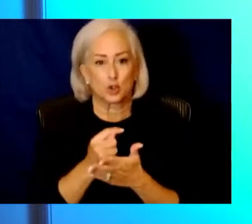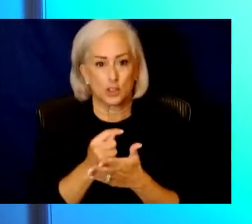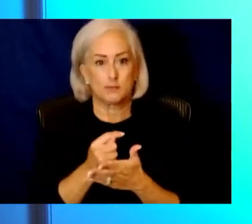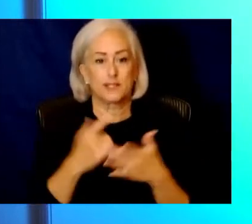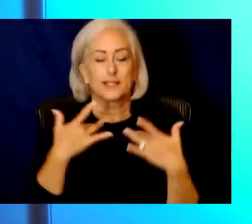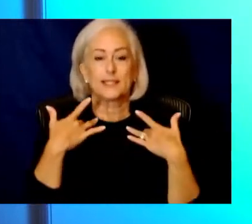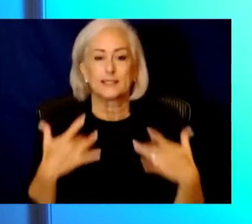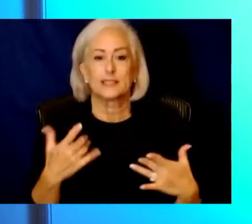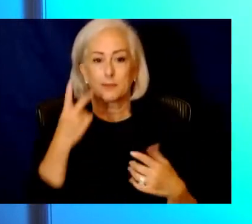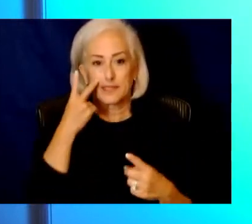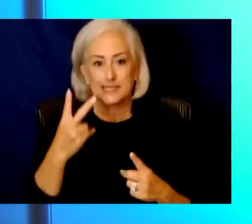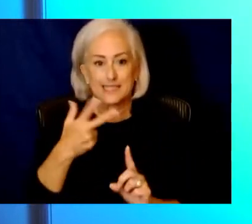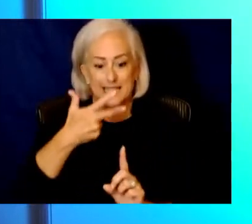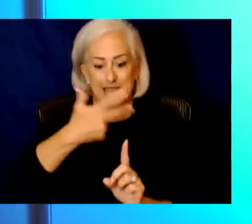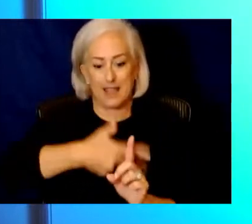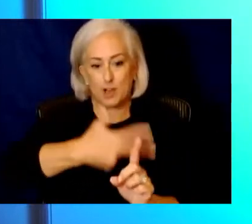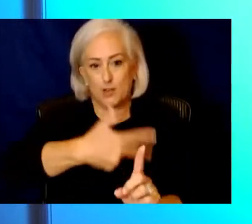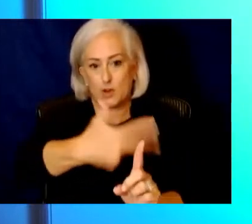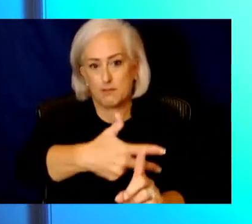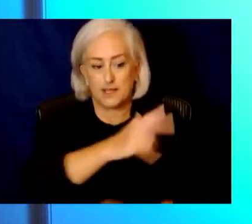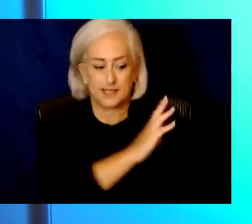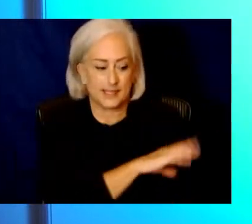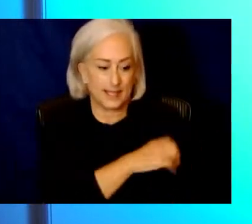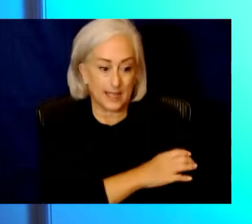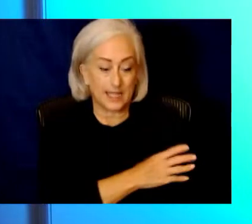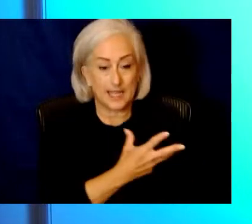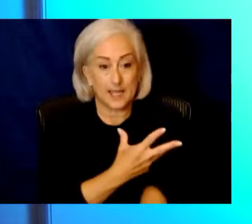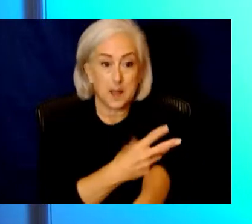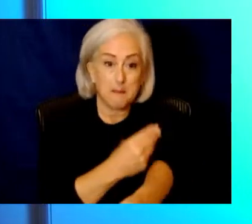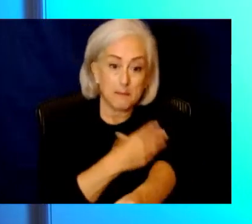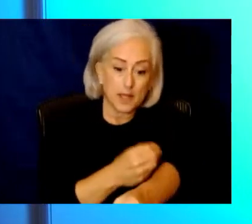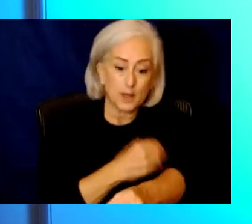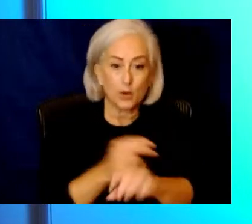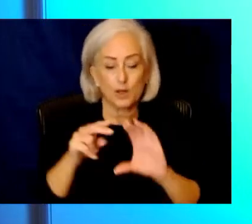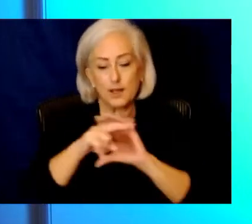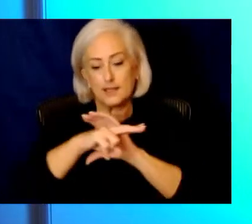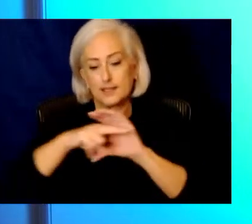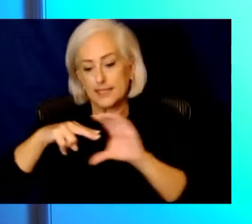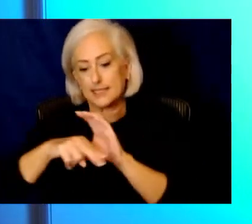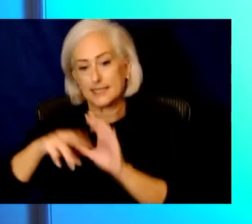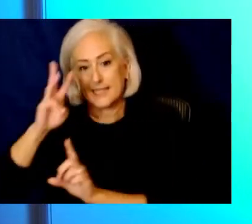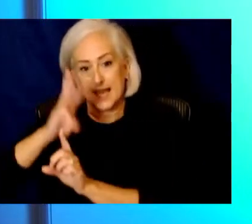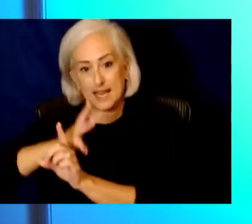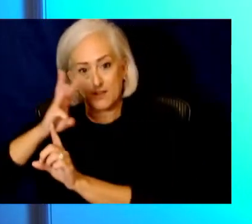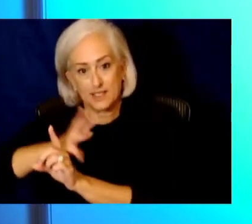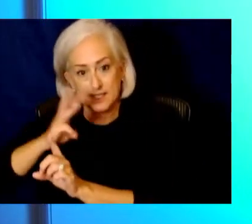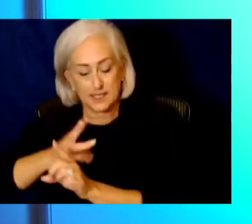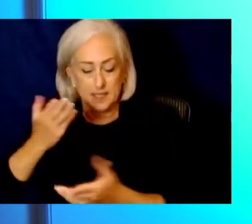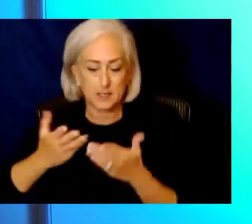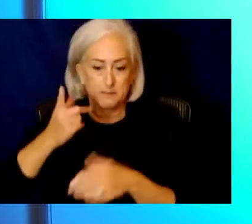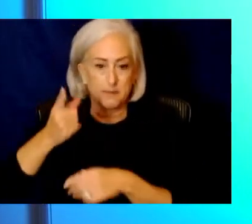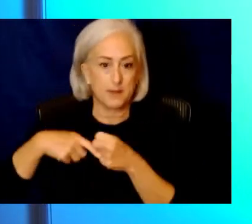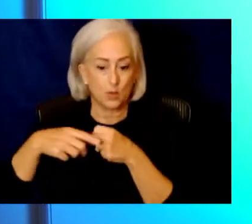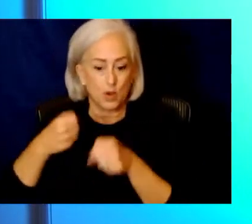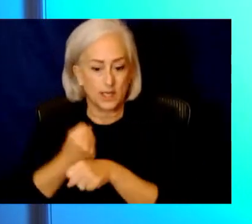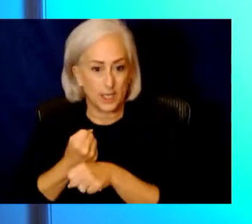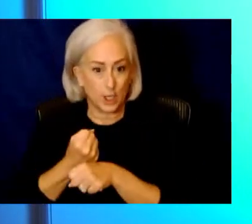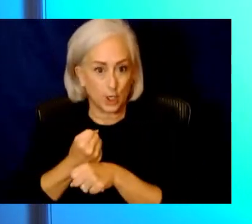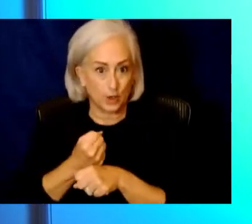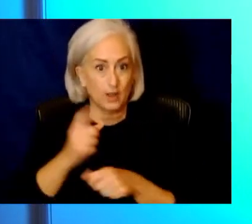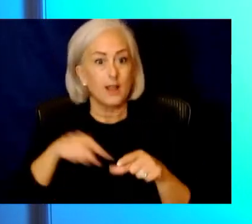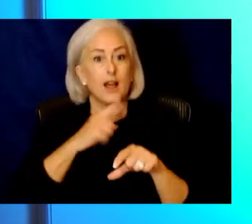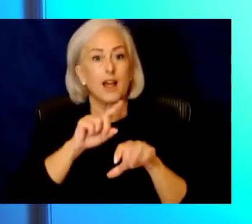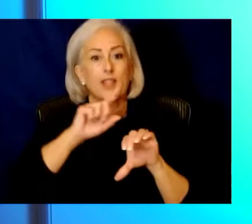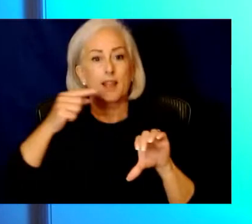3 months in clinic, get some blood work, CT scans every 6 months to a year, depending on how they're doing, and then colonoscopies as